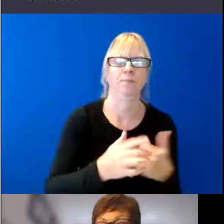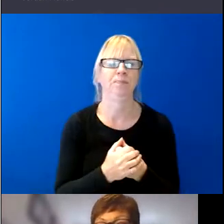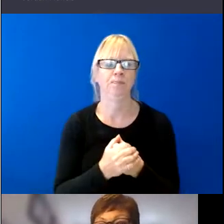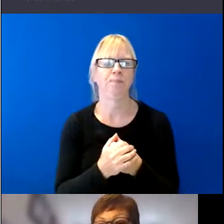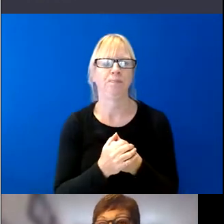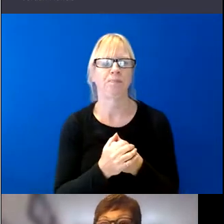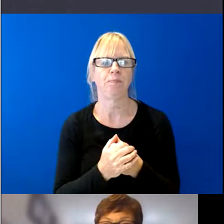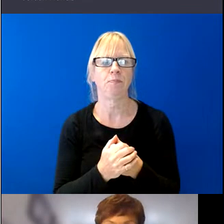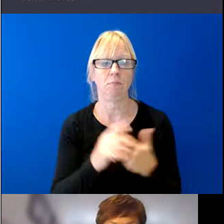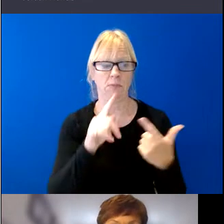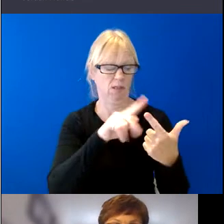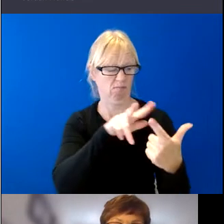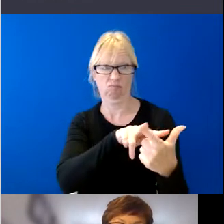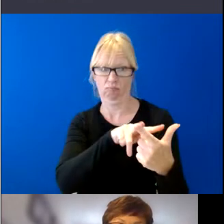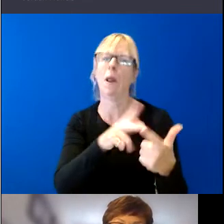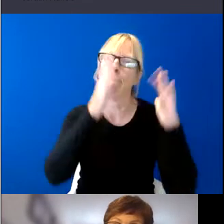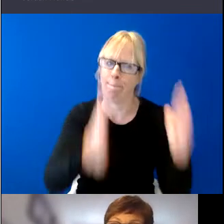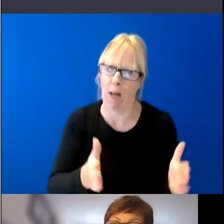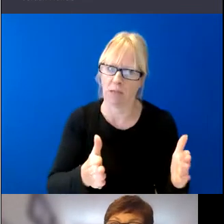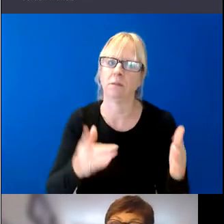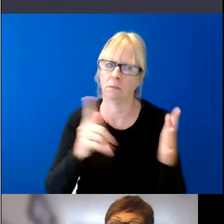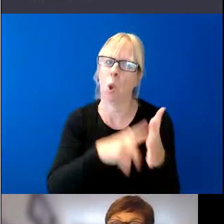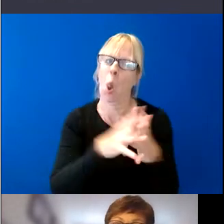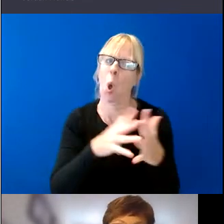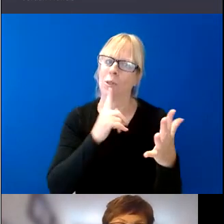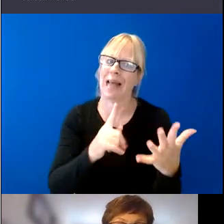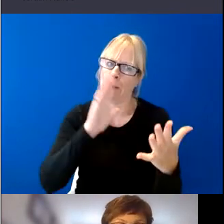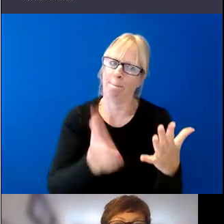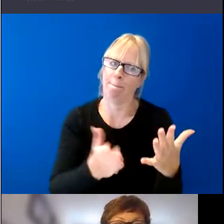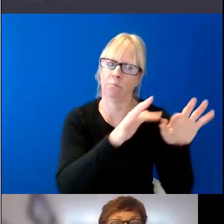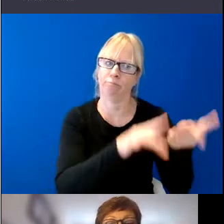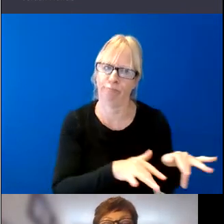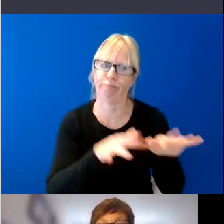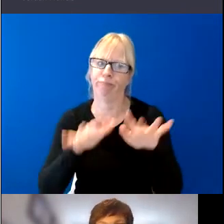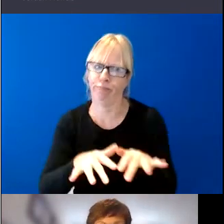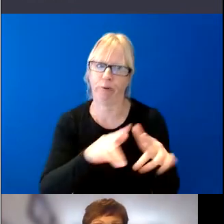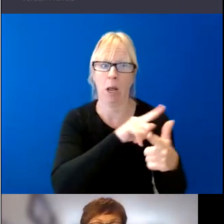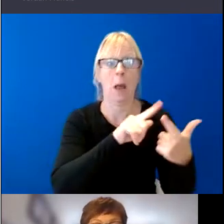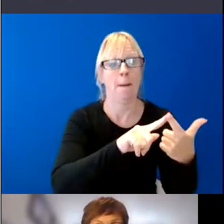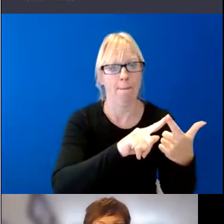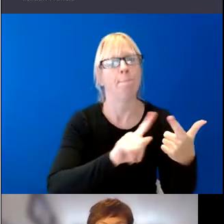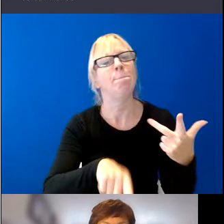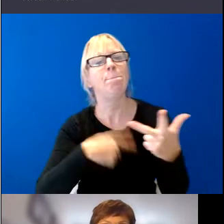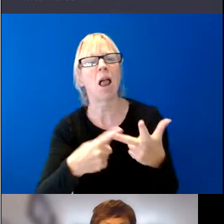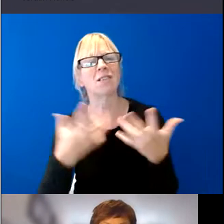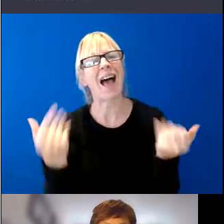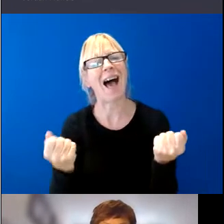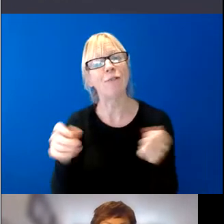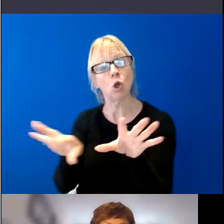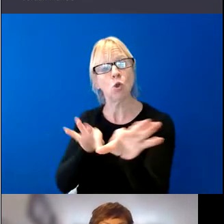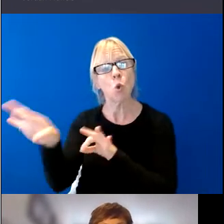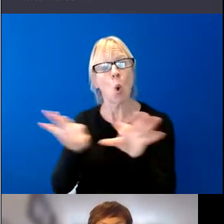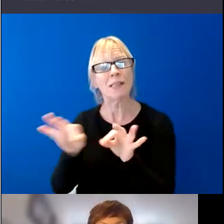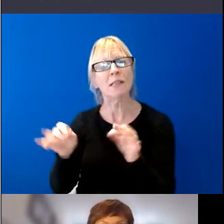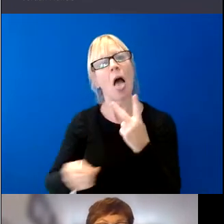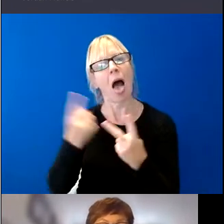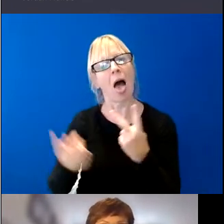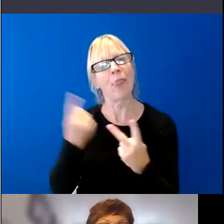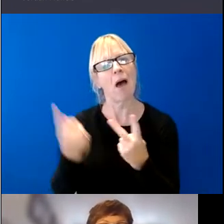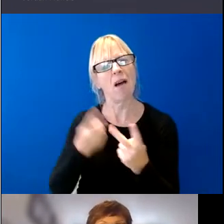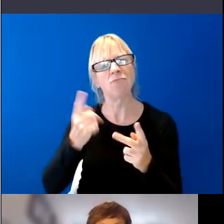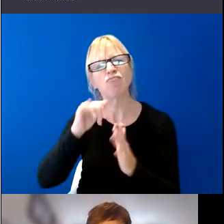to supplement those reports that we have to do, we have a series of reports that we've chosen to do, and you'll see those summarised on this slide.